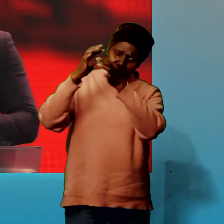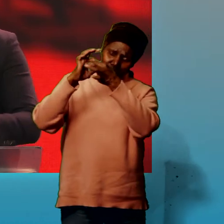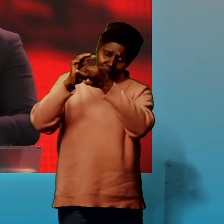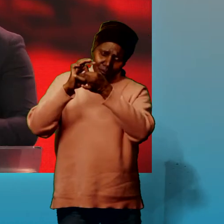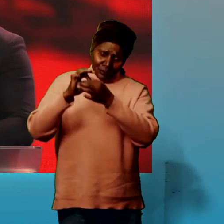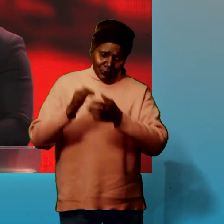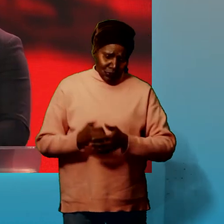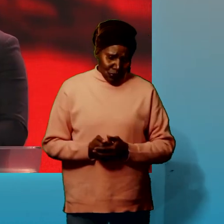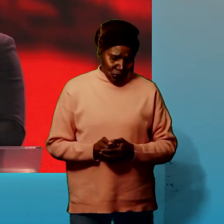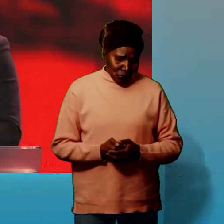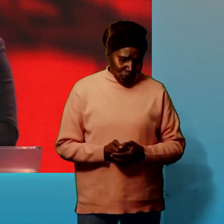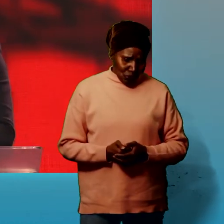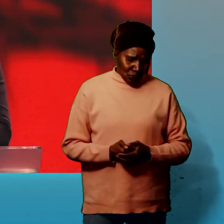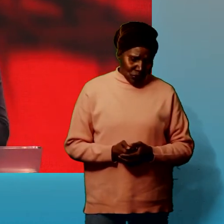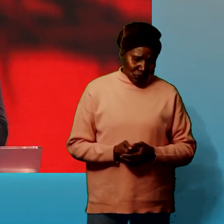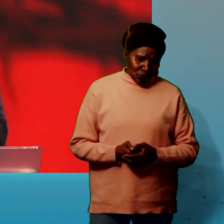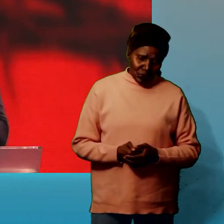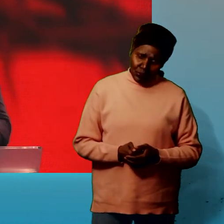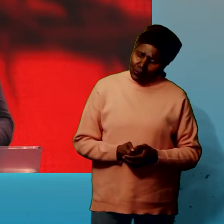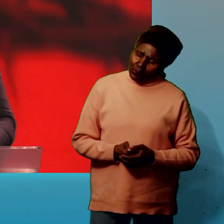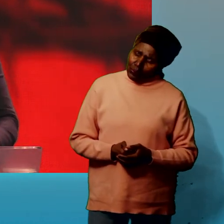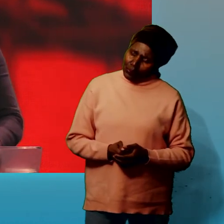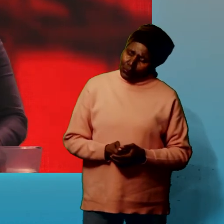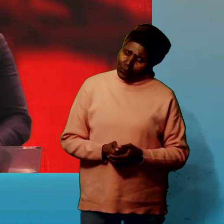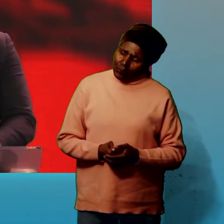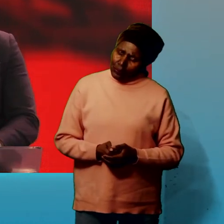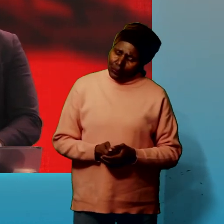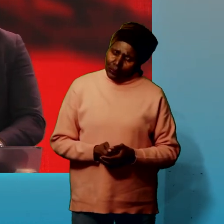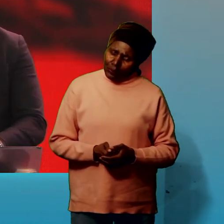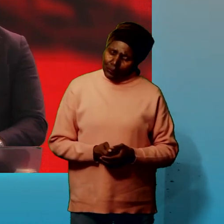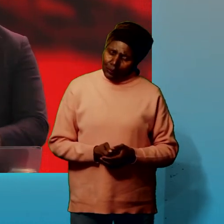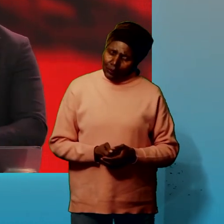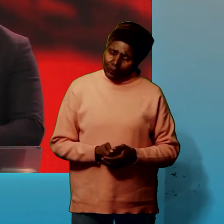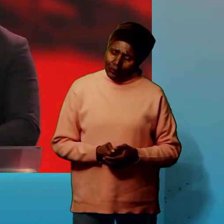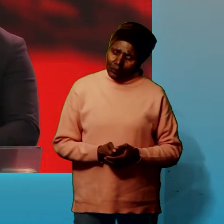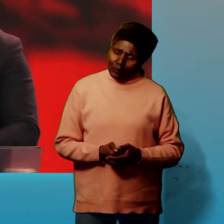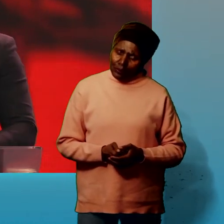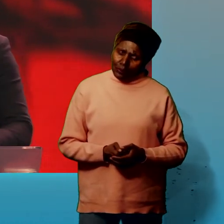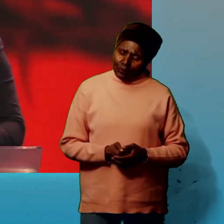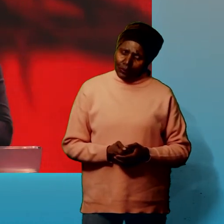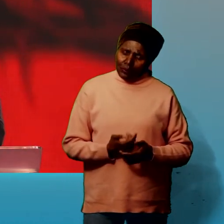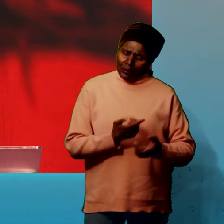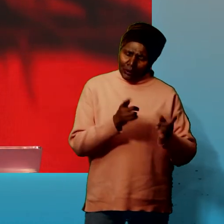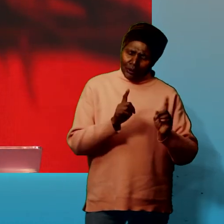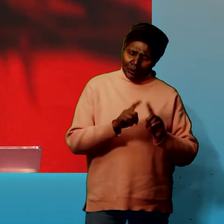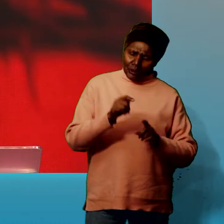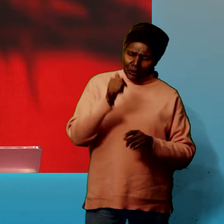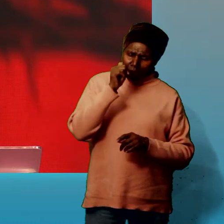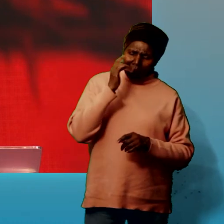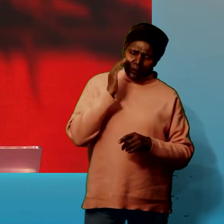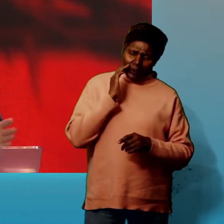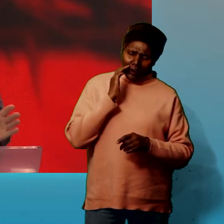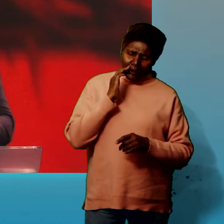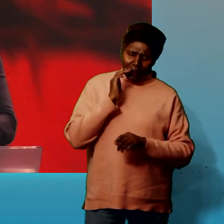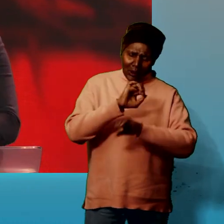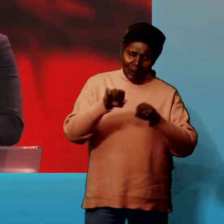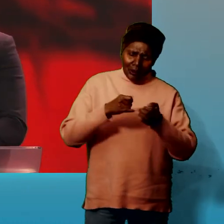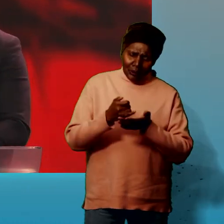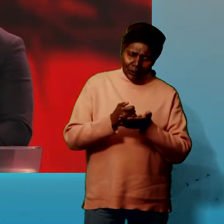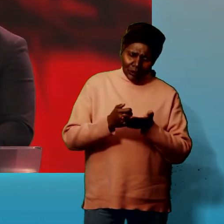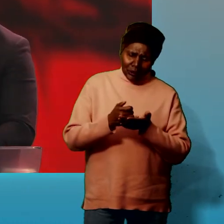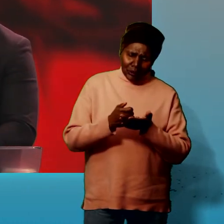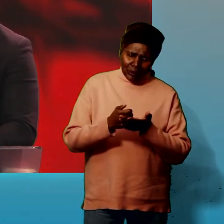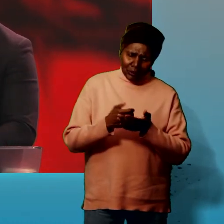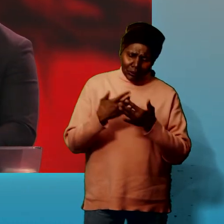We all can recall and recount that moment our sins were washed away and he discards them as far